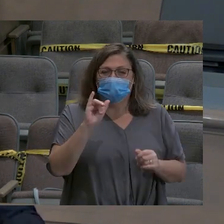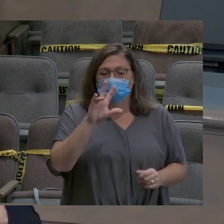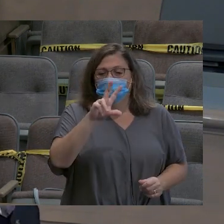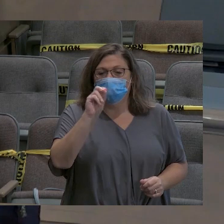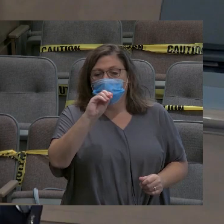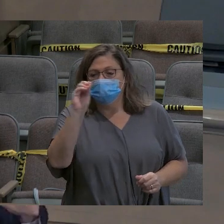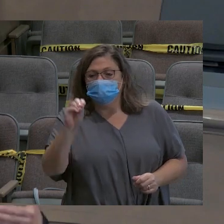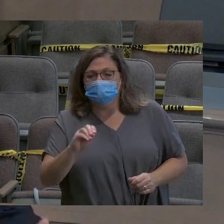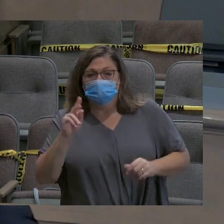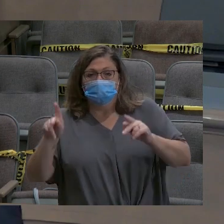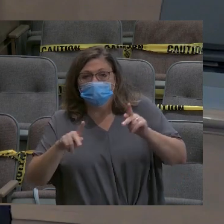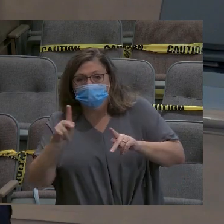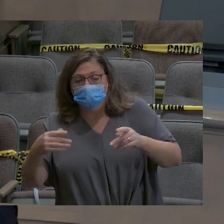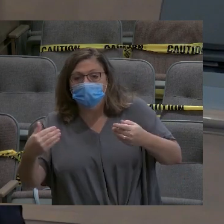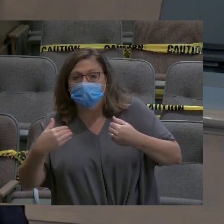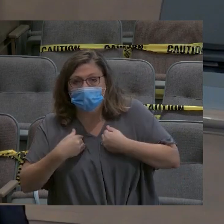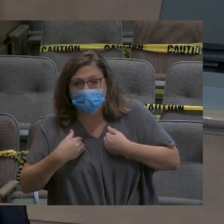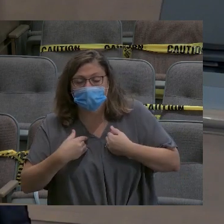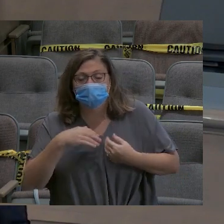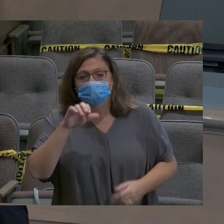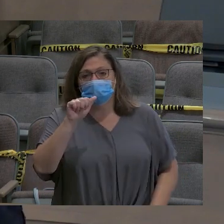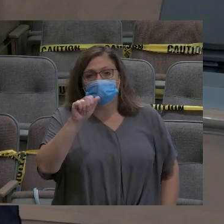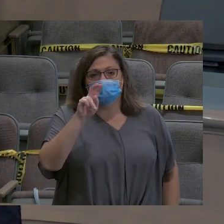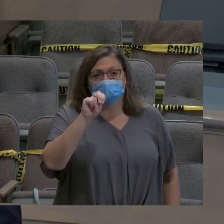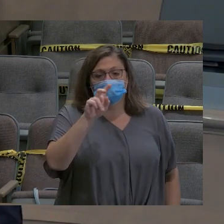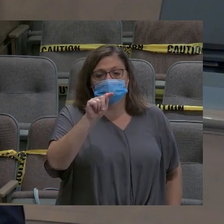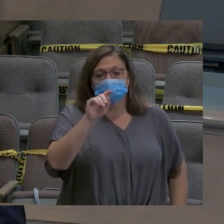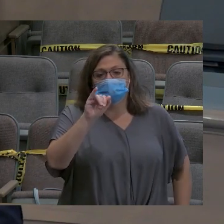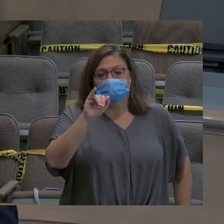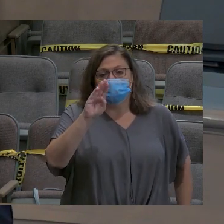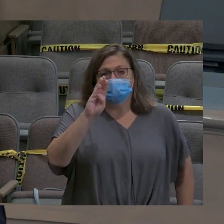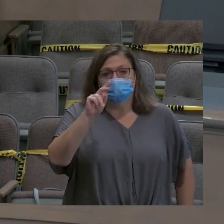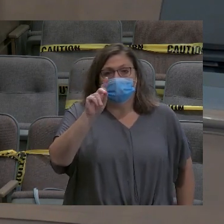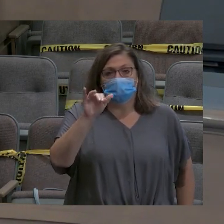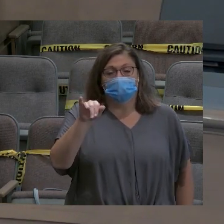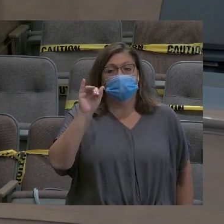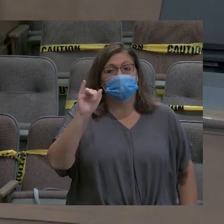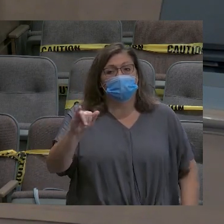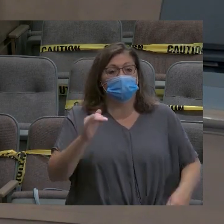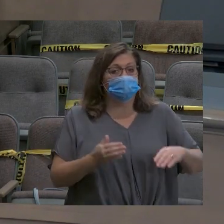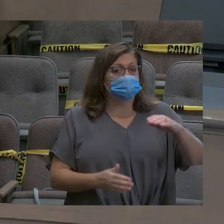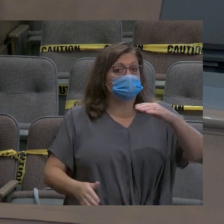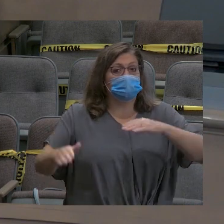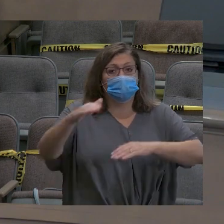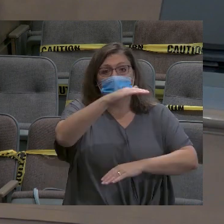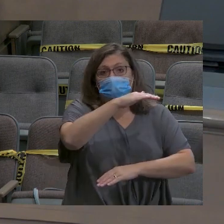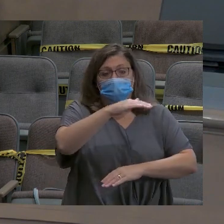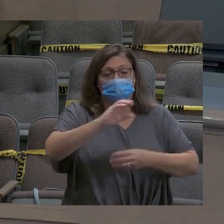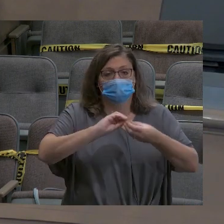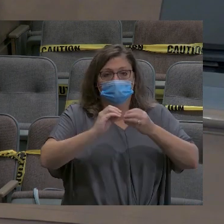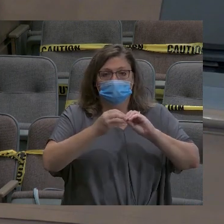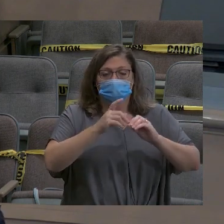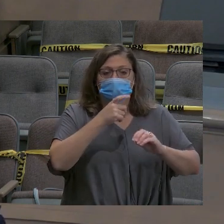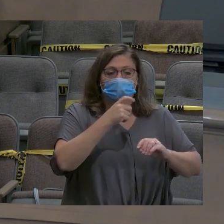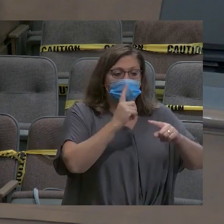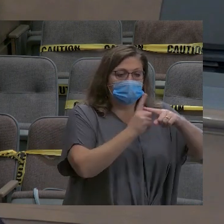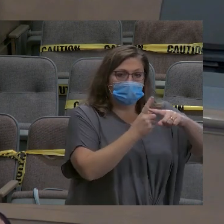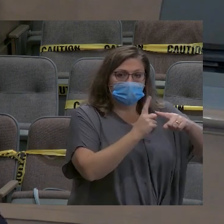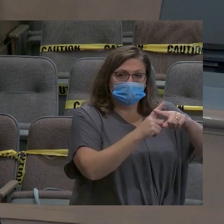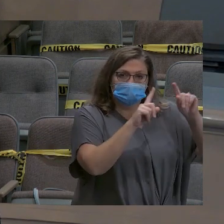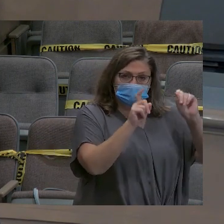was far in excess of the number of people who had tested positive during the height of the pandemic